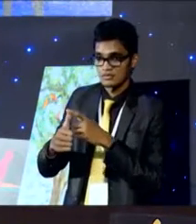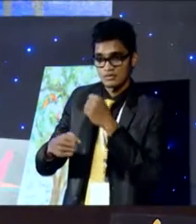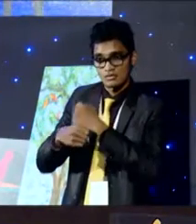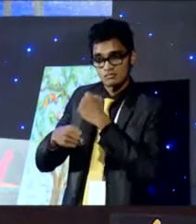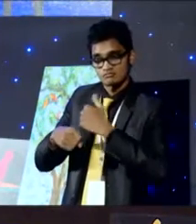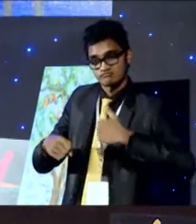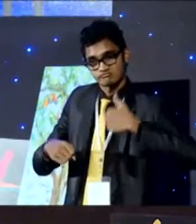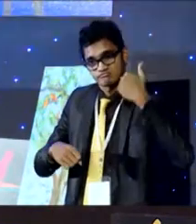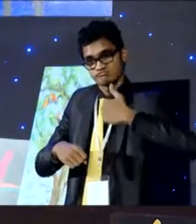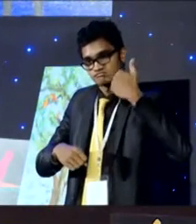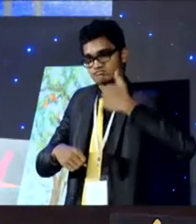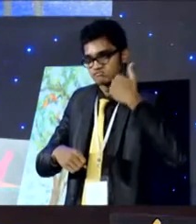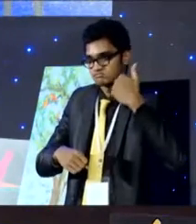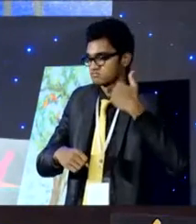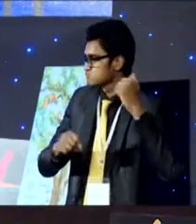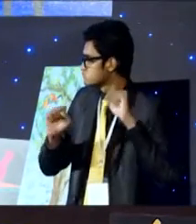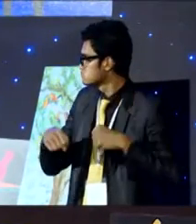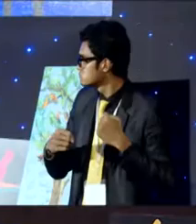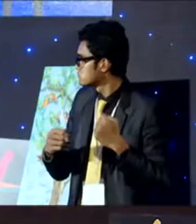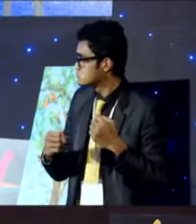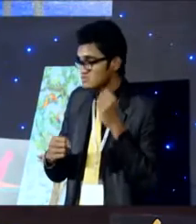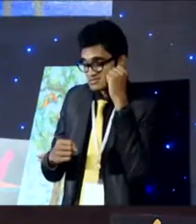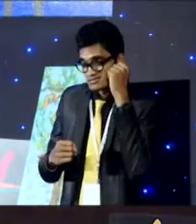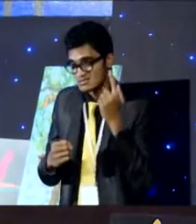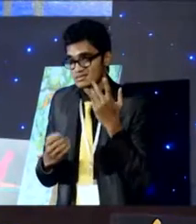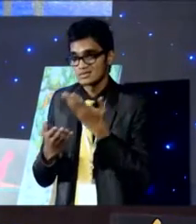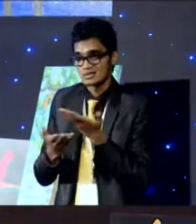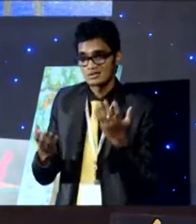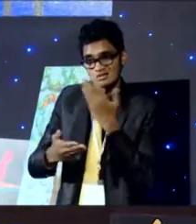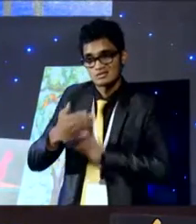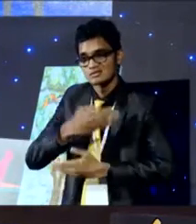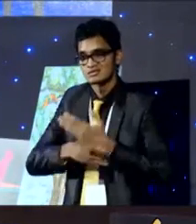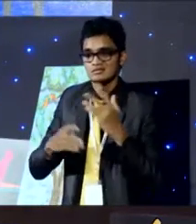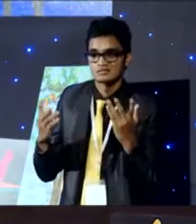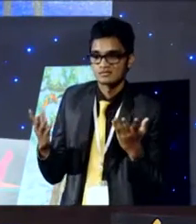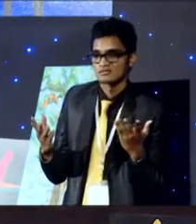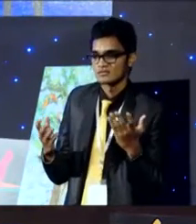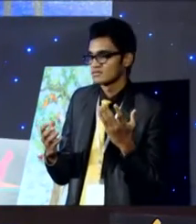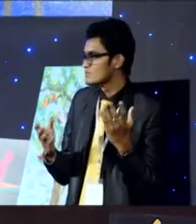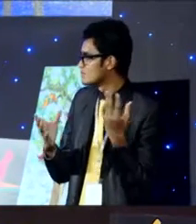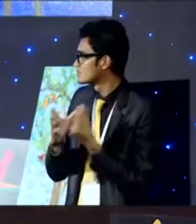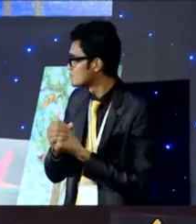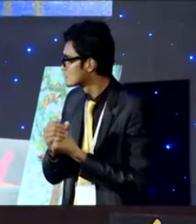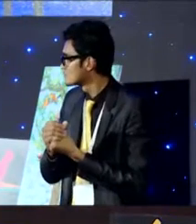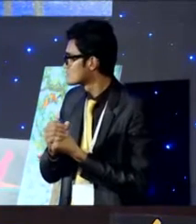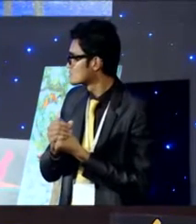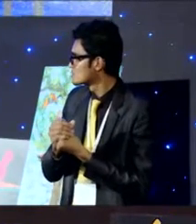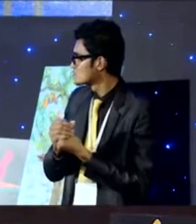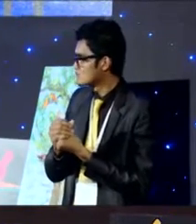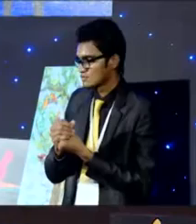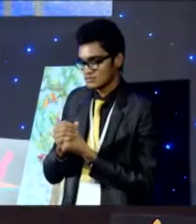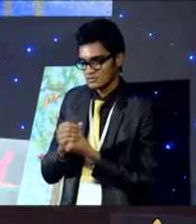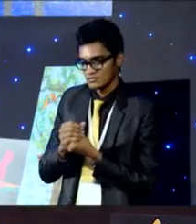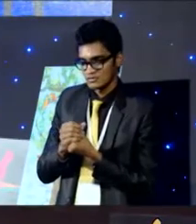which understands what disability means. You need to have a leadership which will take